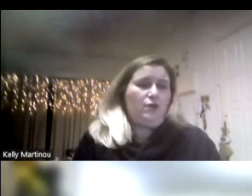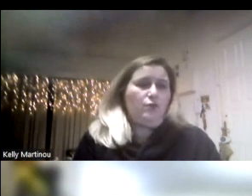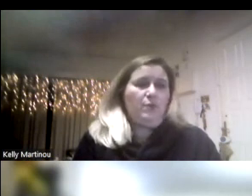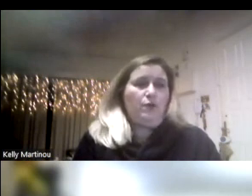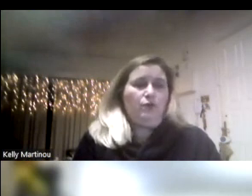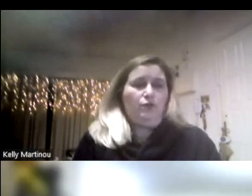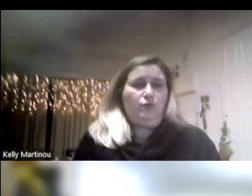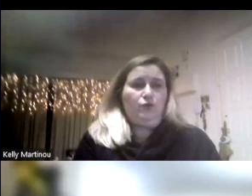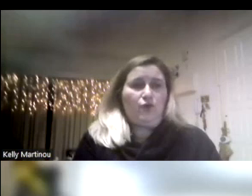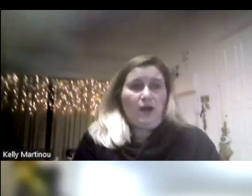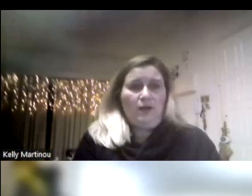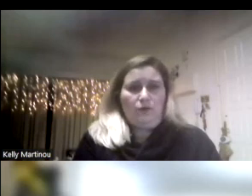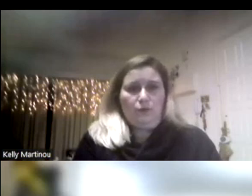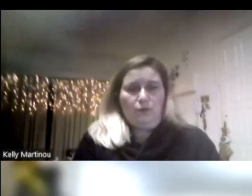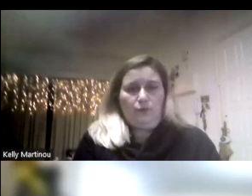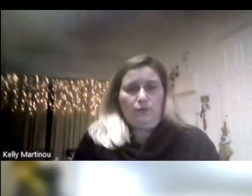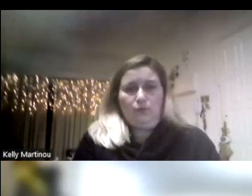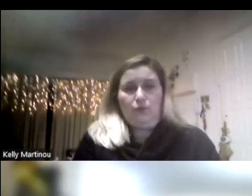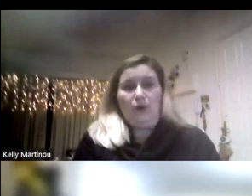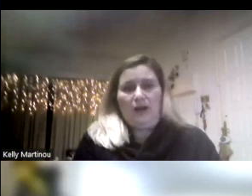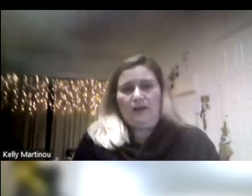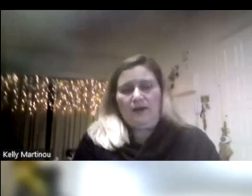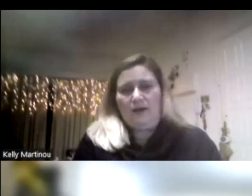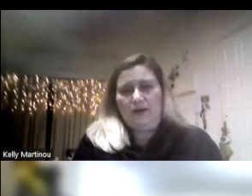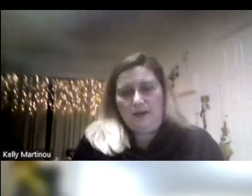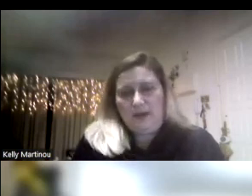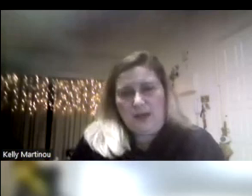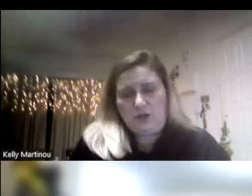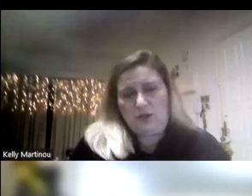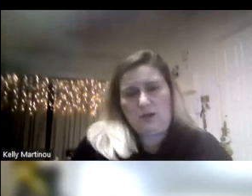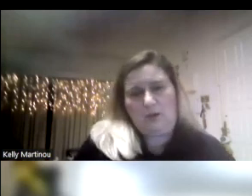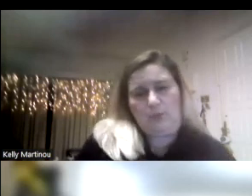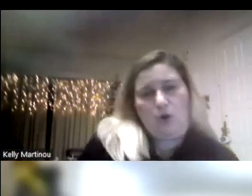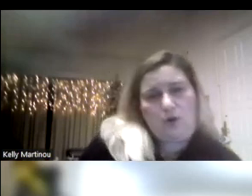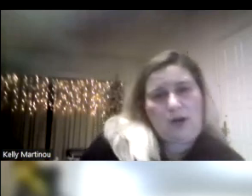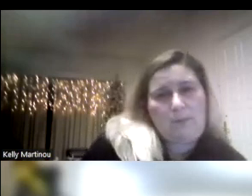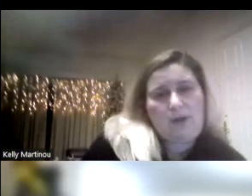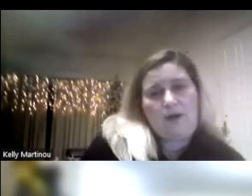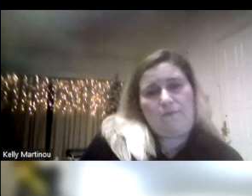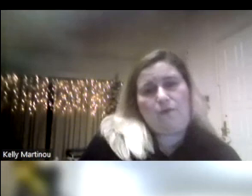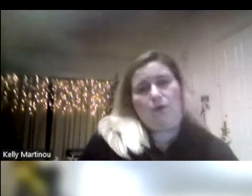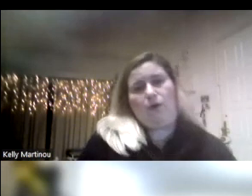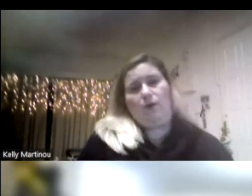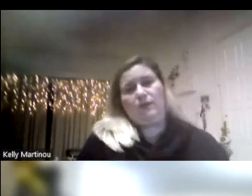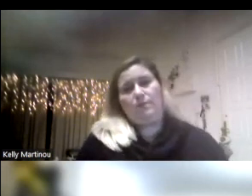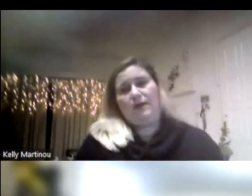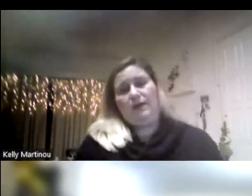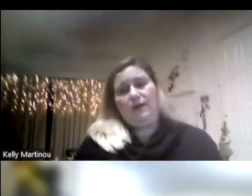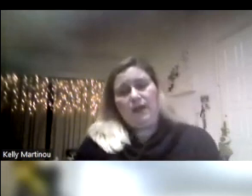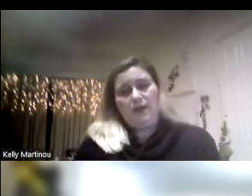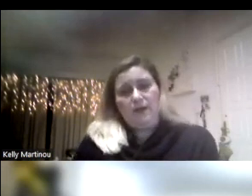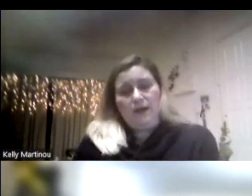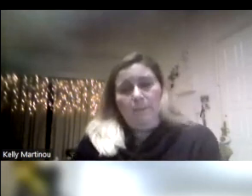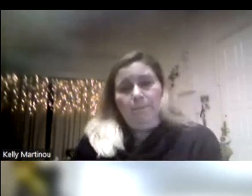So it would be good to try to run an eradication program for Wasmania